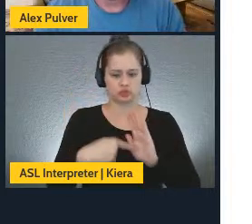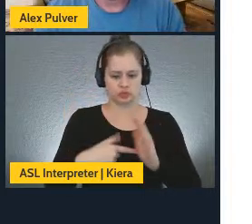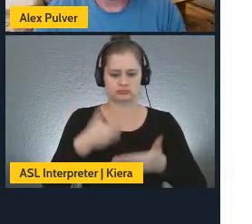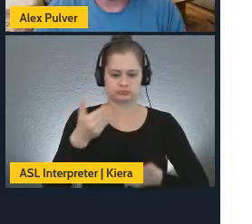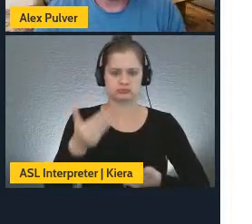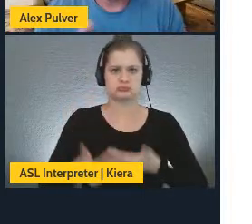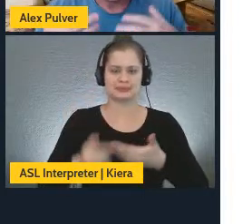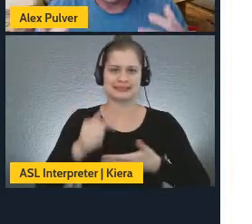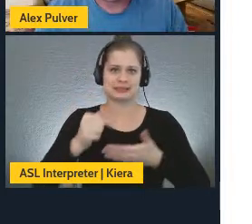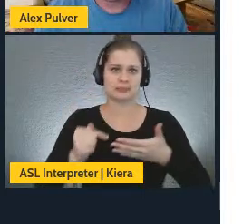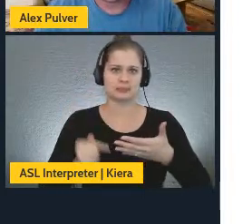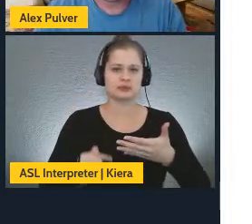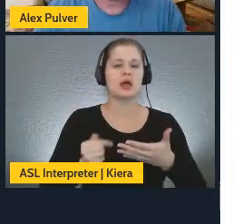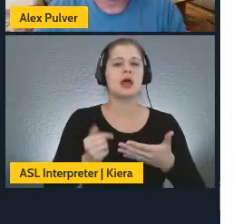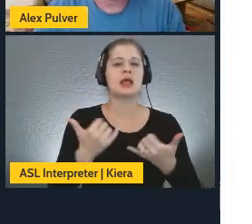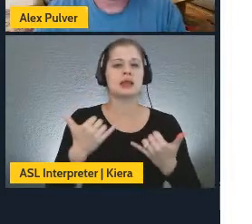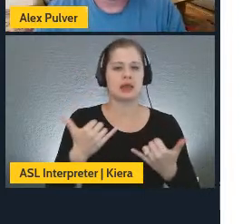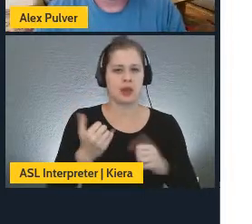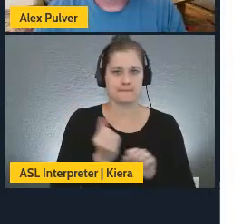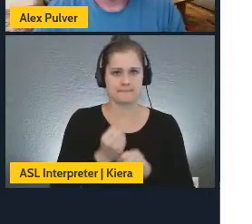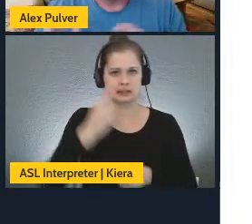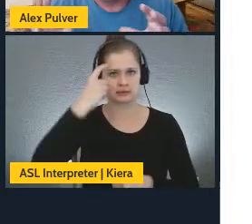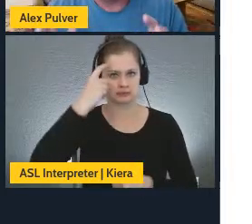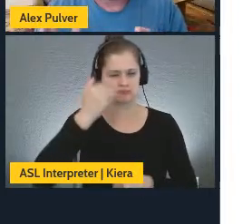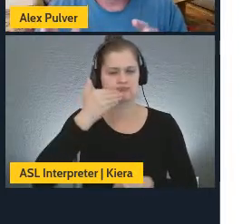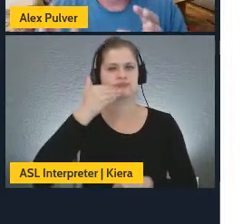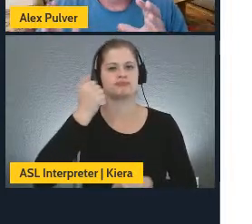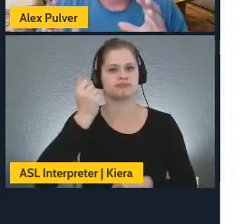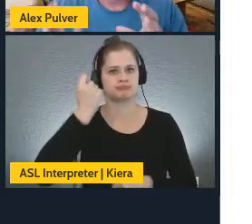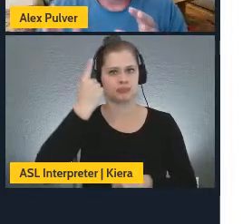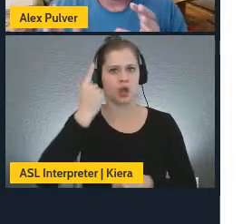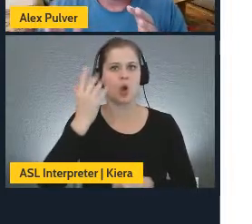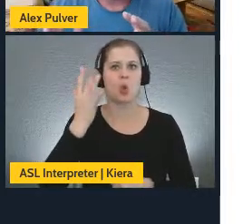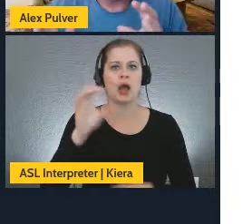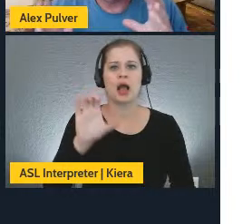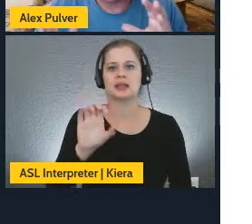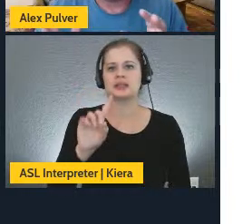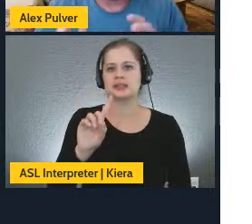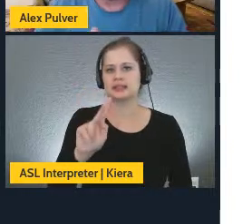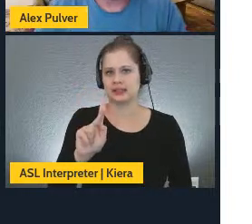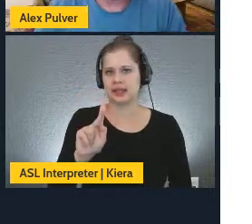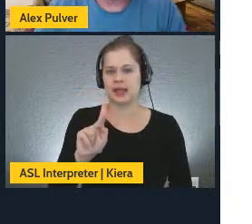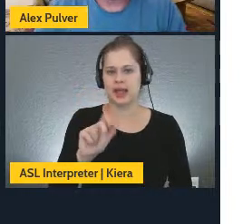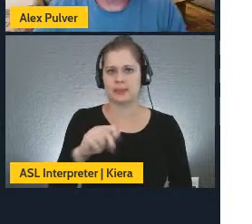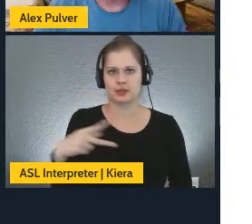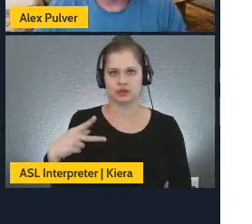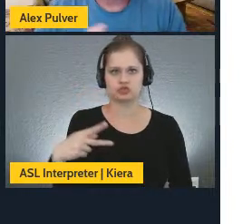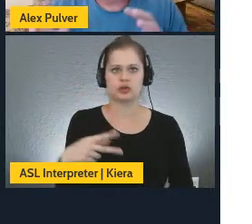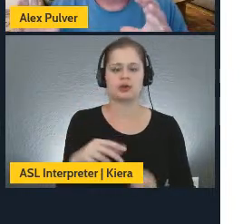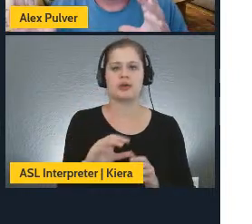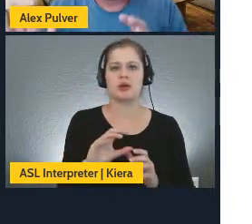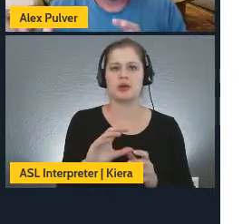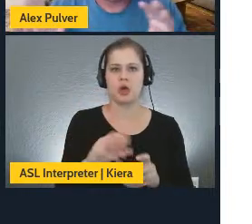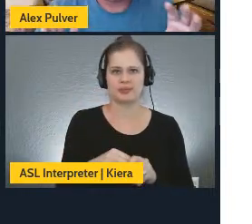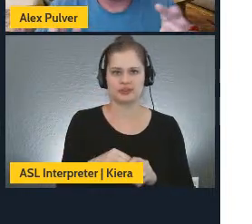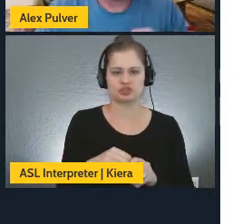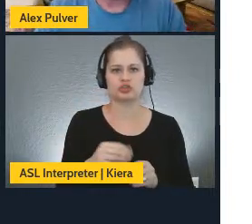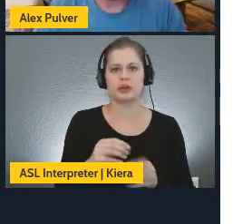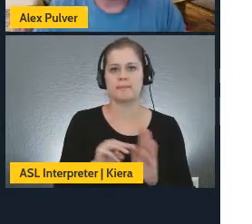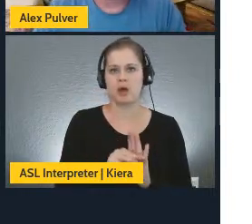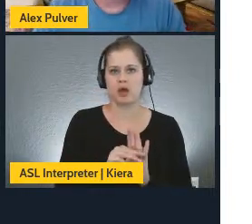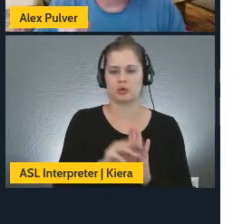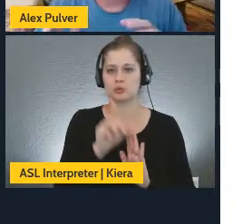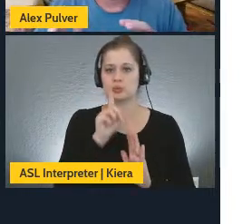this now makes better sense of why the CDK application composition model maps so nicely in